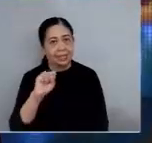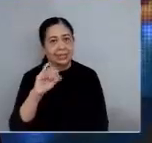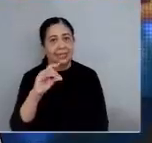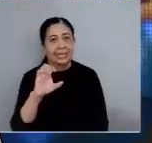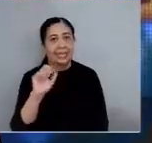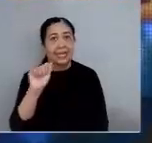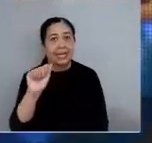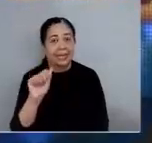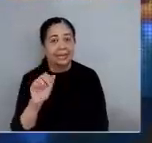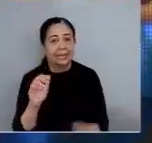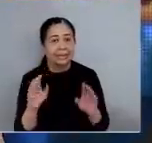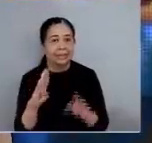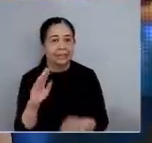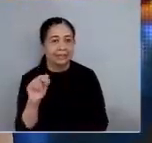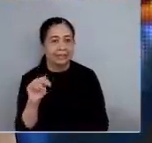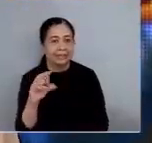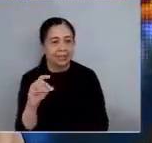Ah,